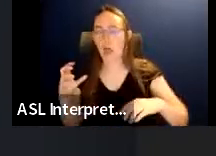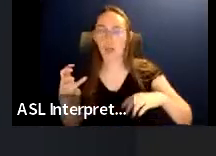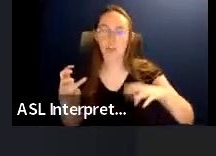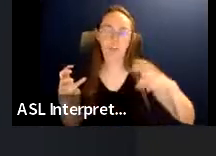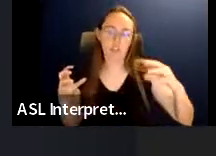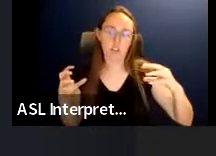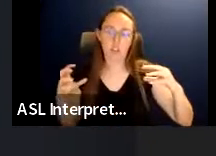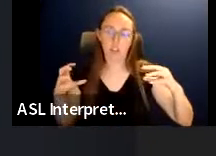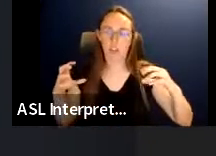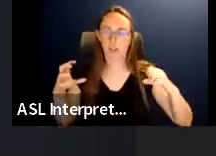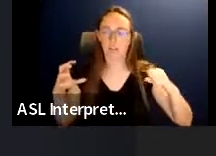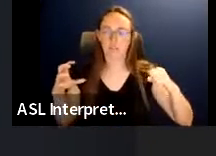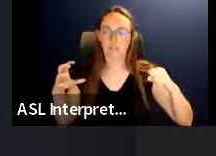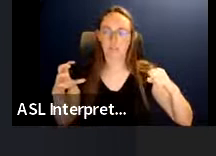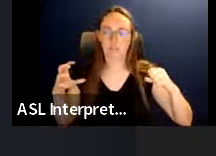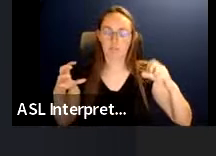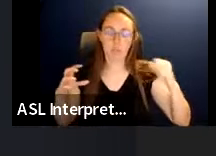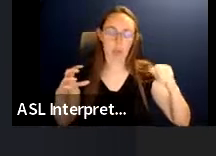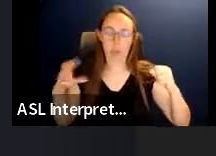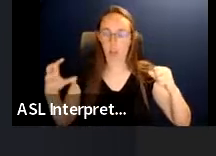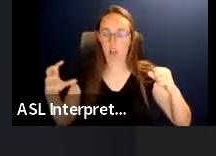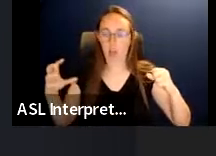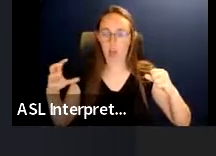then you snap your pieces together.